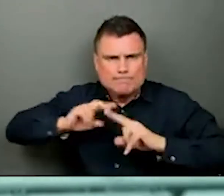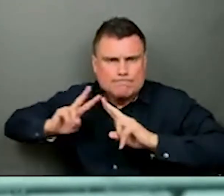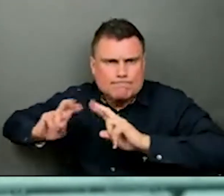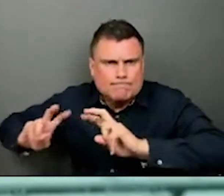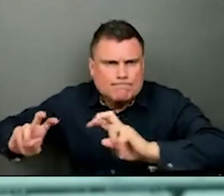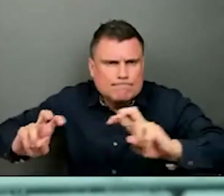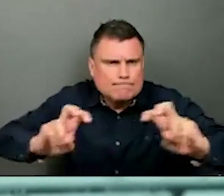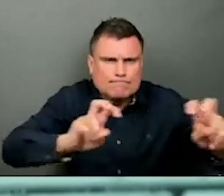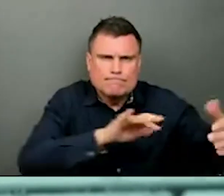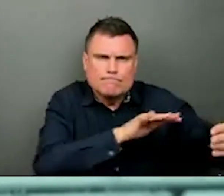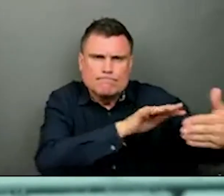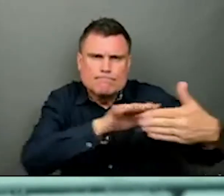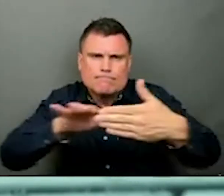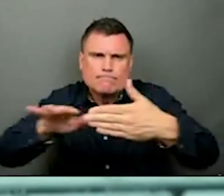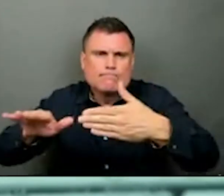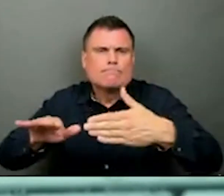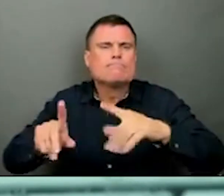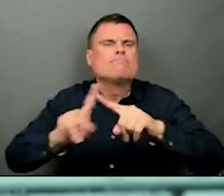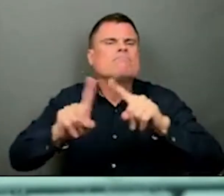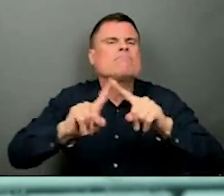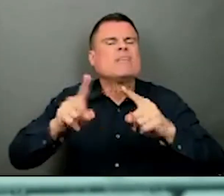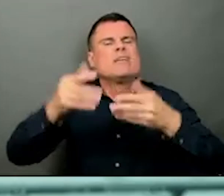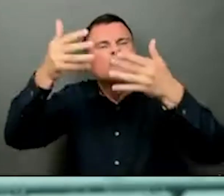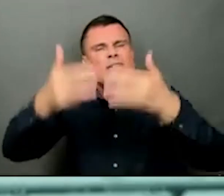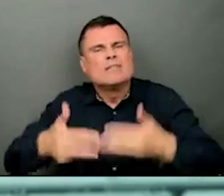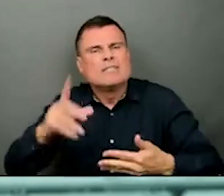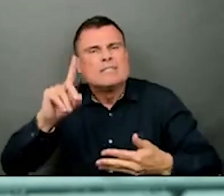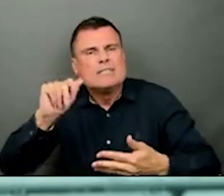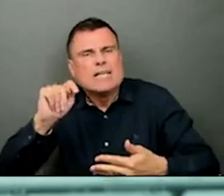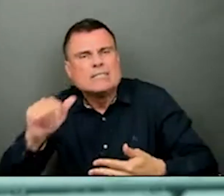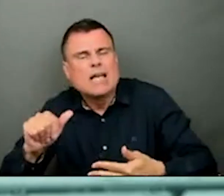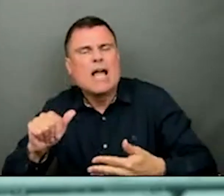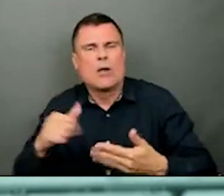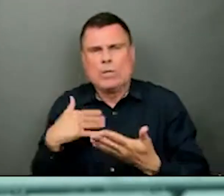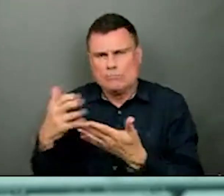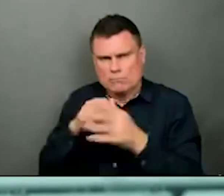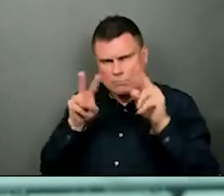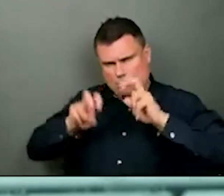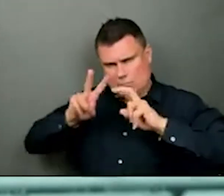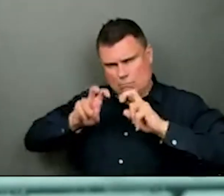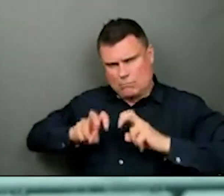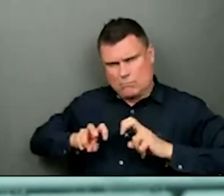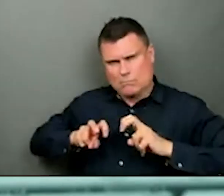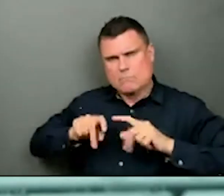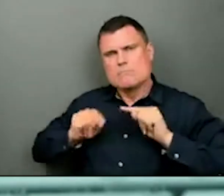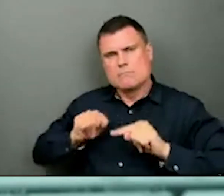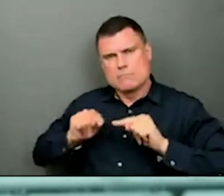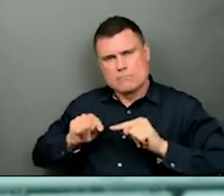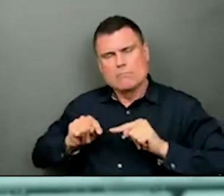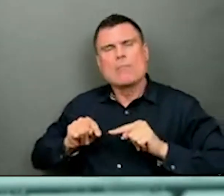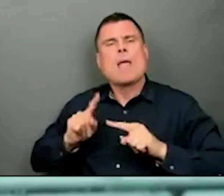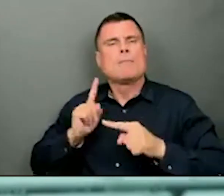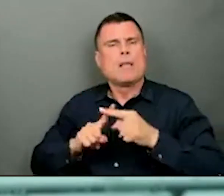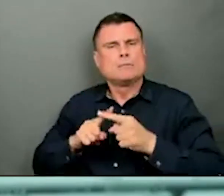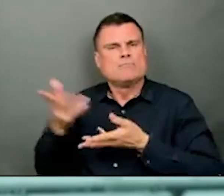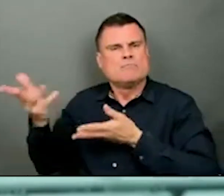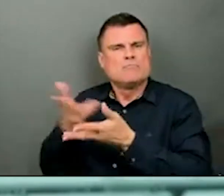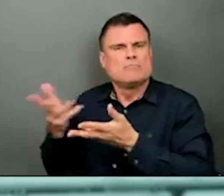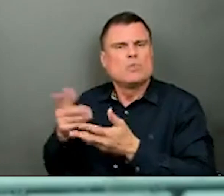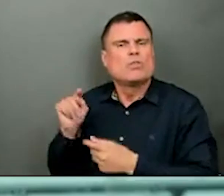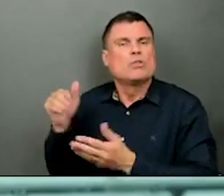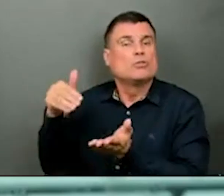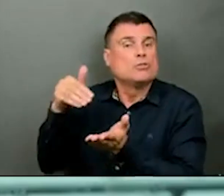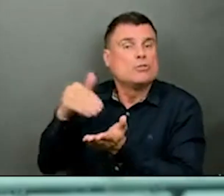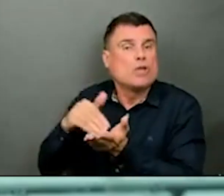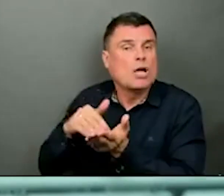perinatal colleagues around the risks here in BC, and they are slightly elevated. We